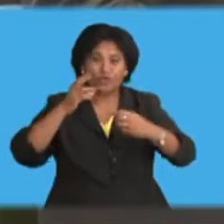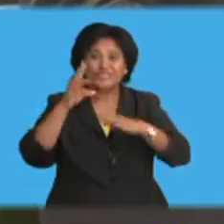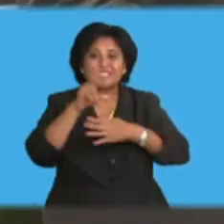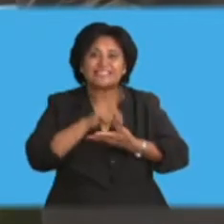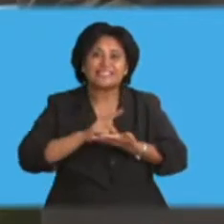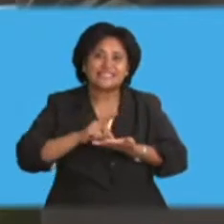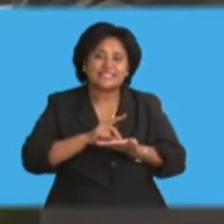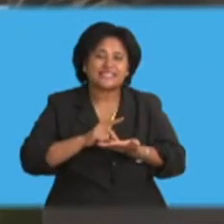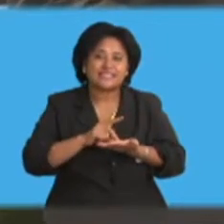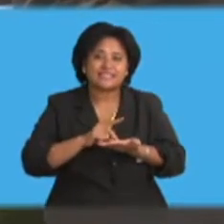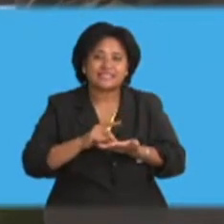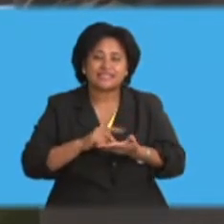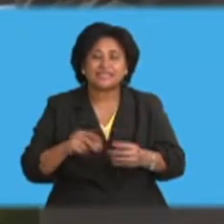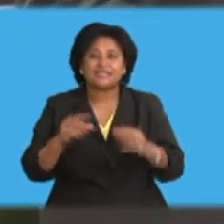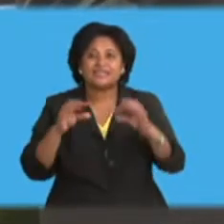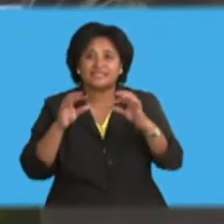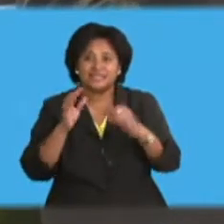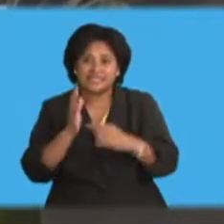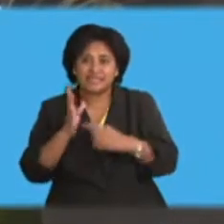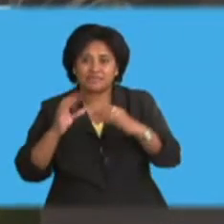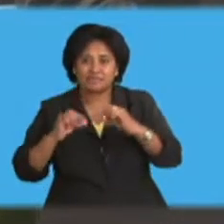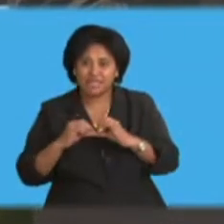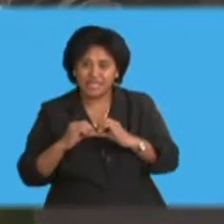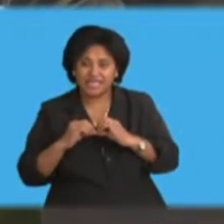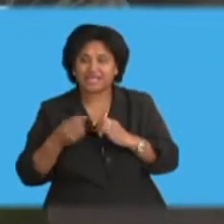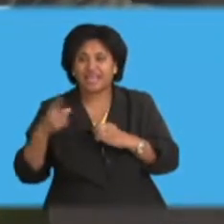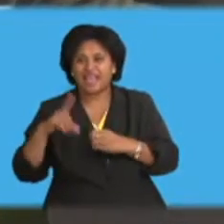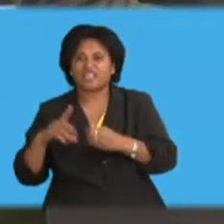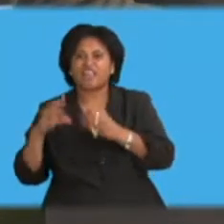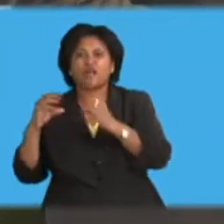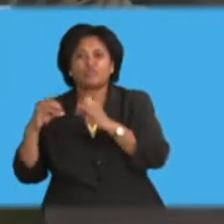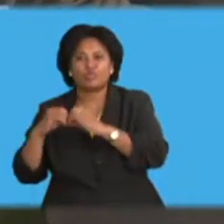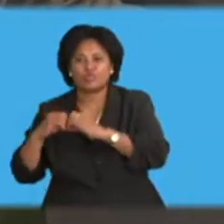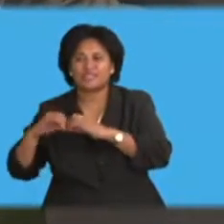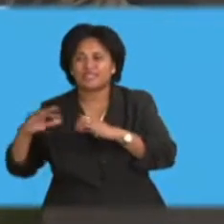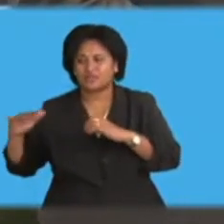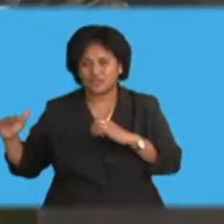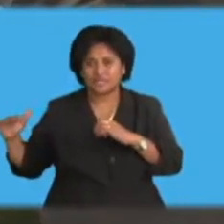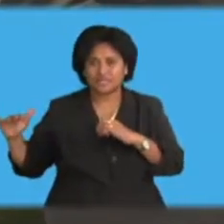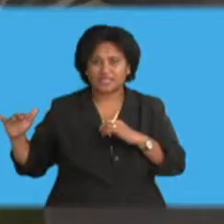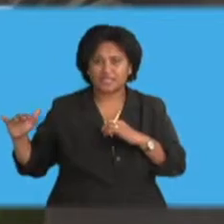tuberculosis and brucellosis. Madam Speaker, the term bovine